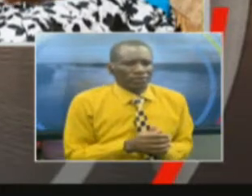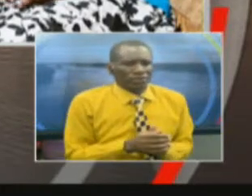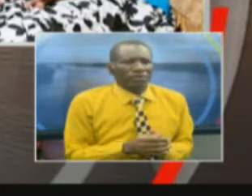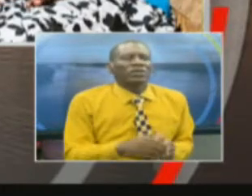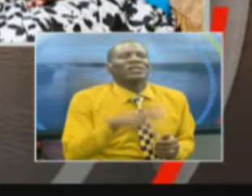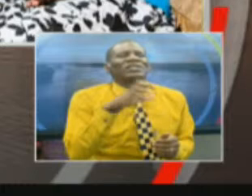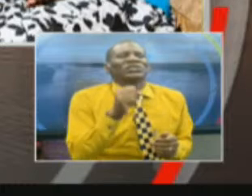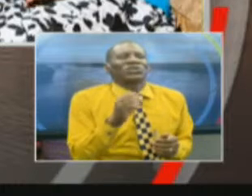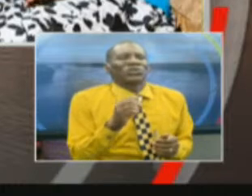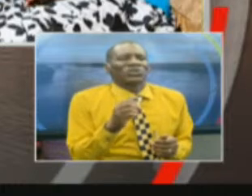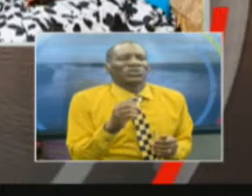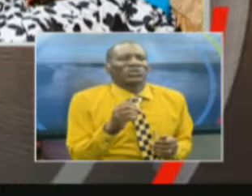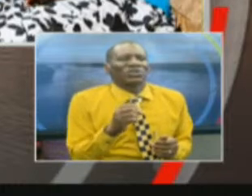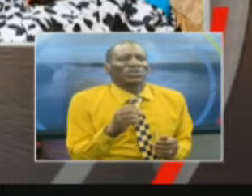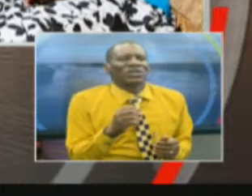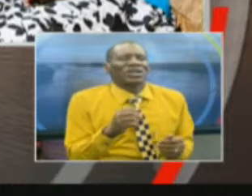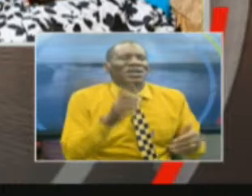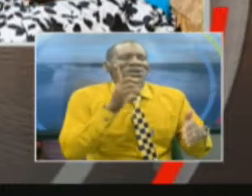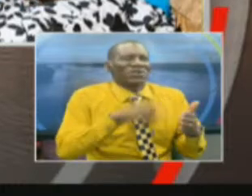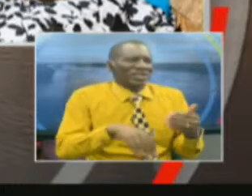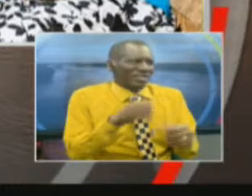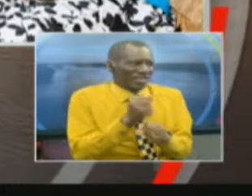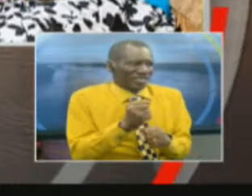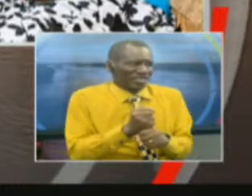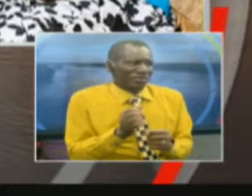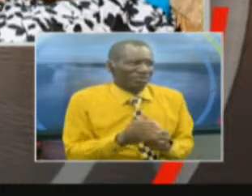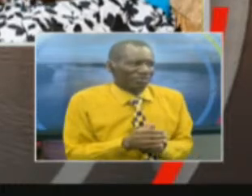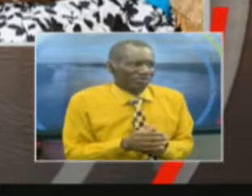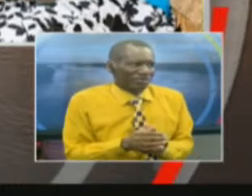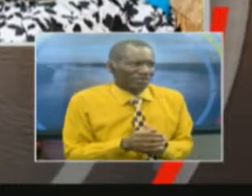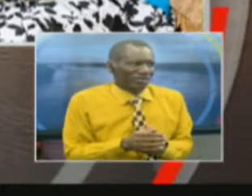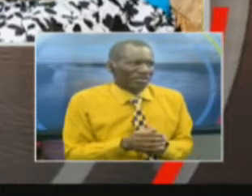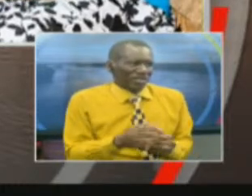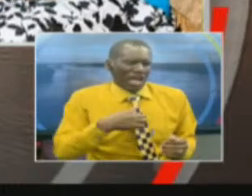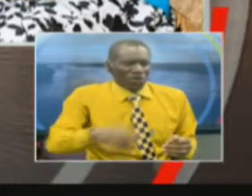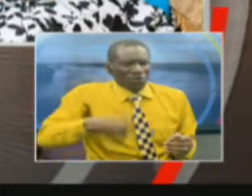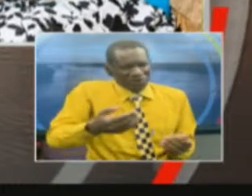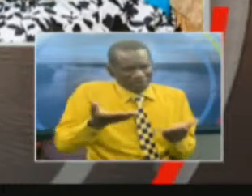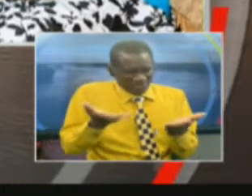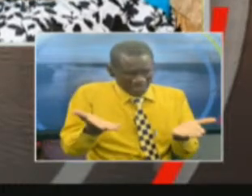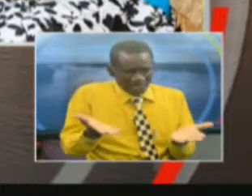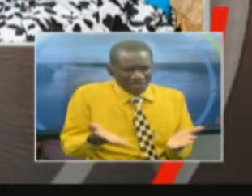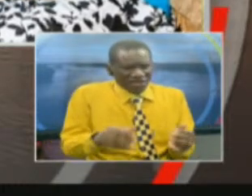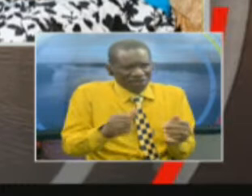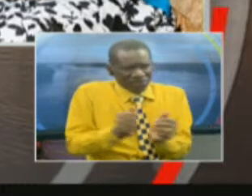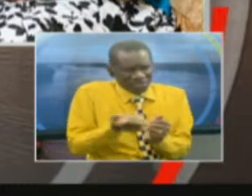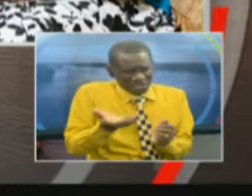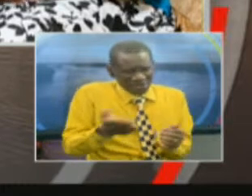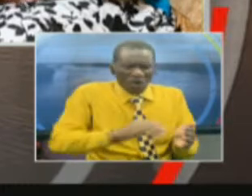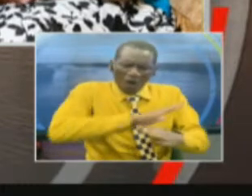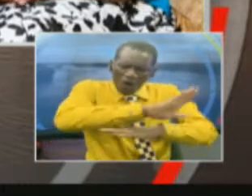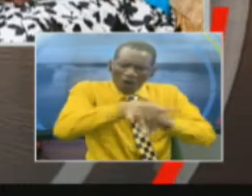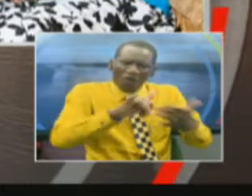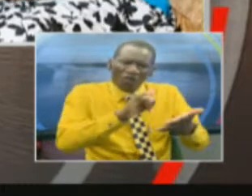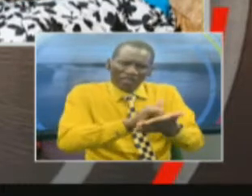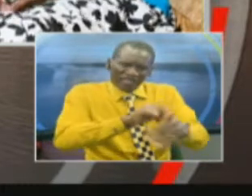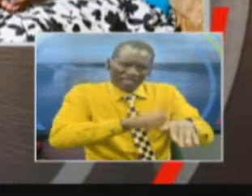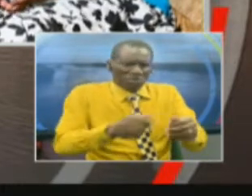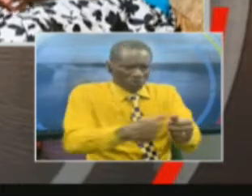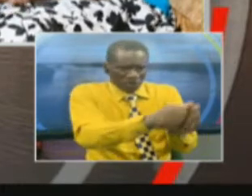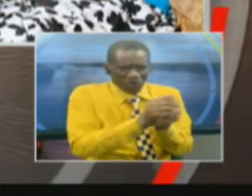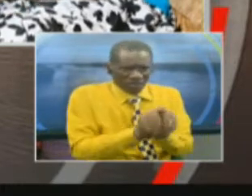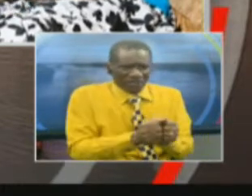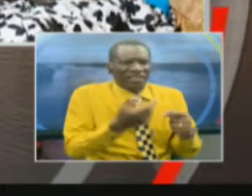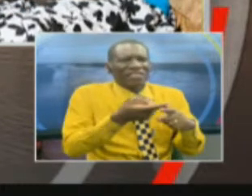So all I had to be is be present with him at all that time, pray